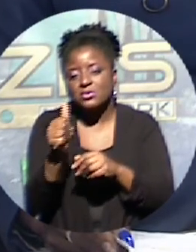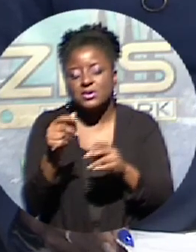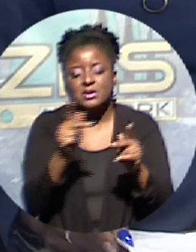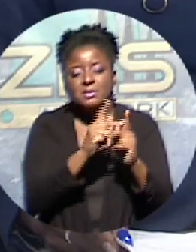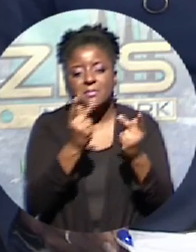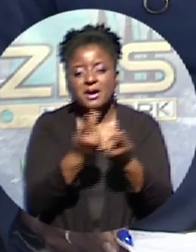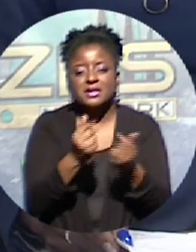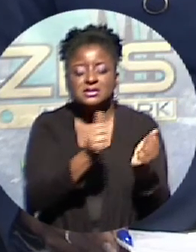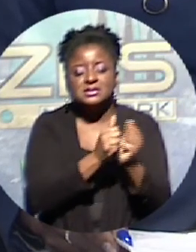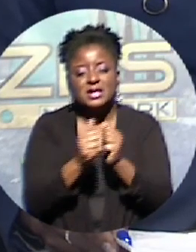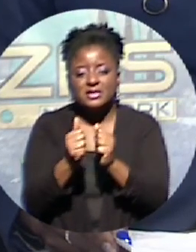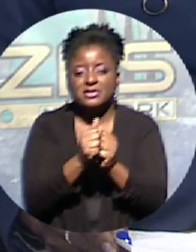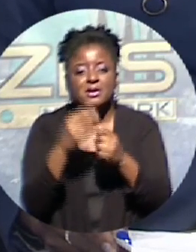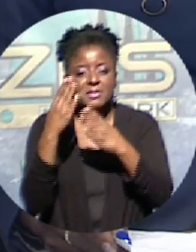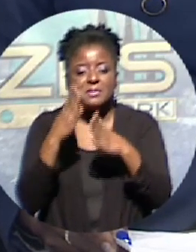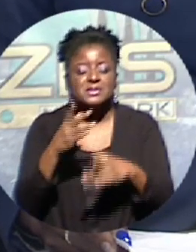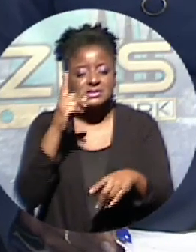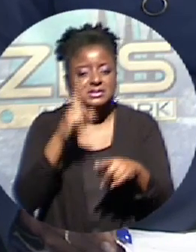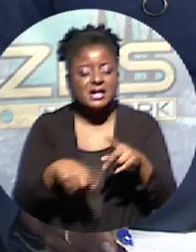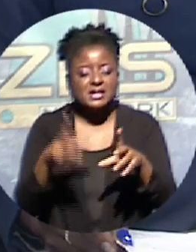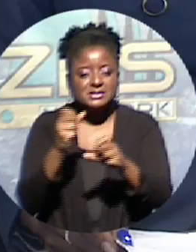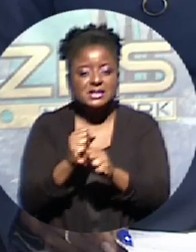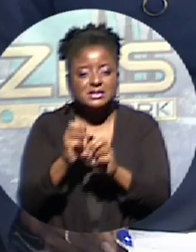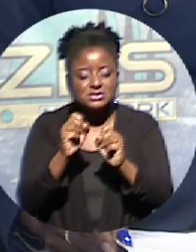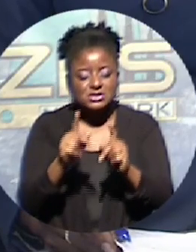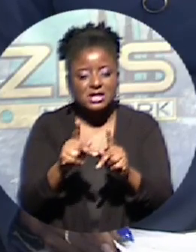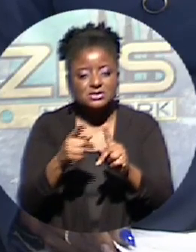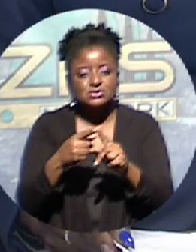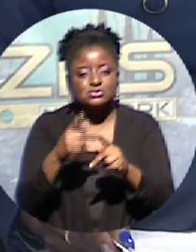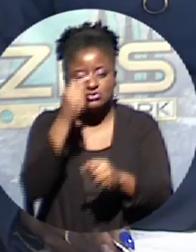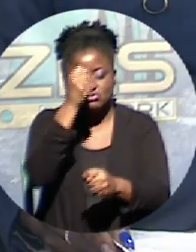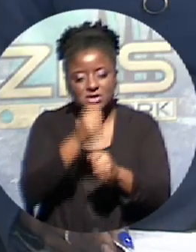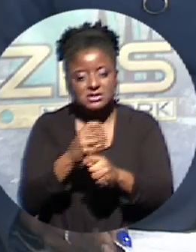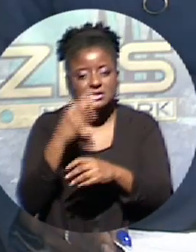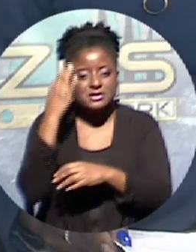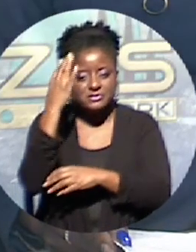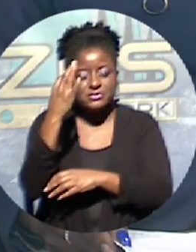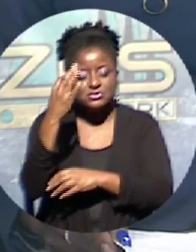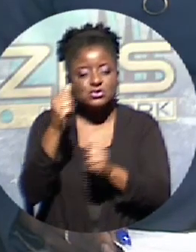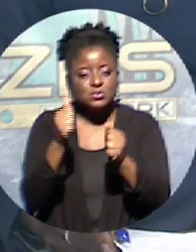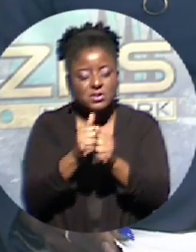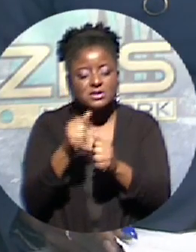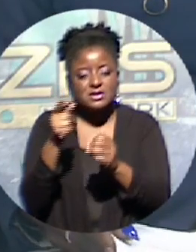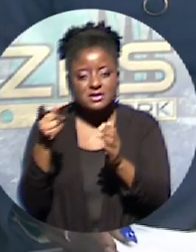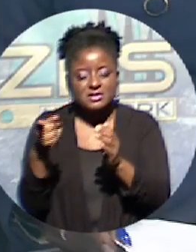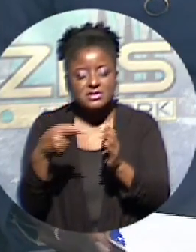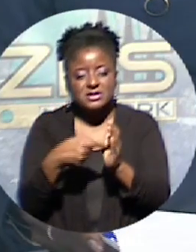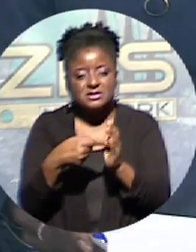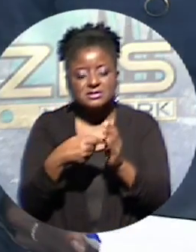forward. Bahamians cannot take the chance of trusting our future with this cowardly and sinister crew.